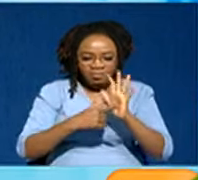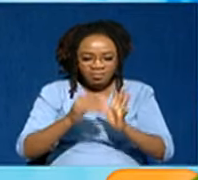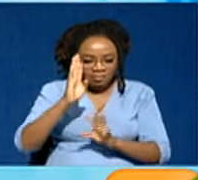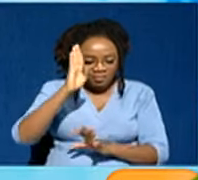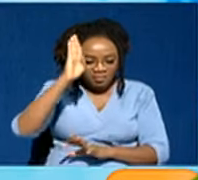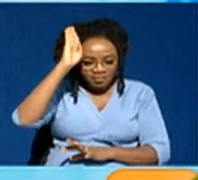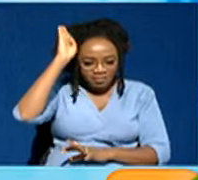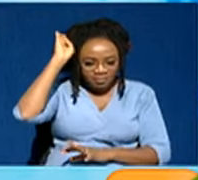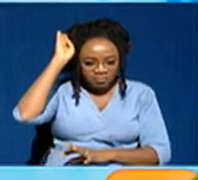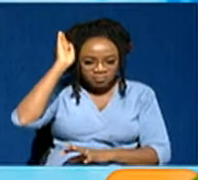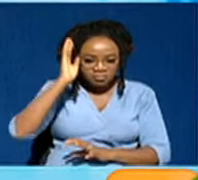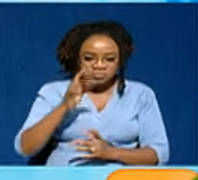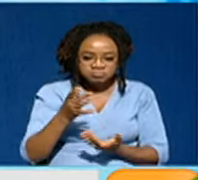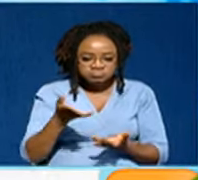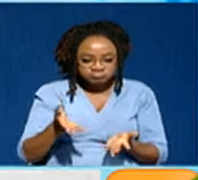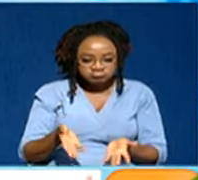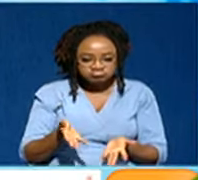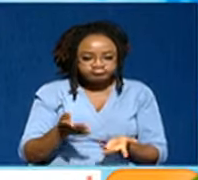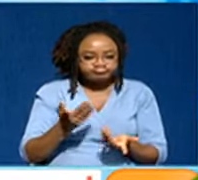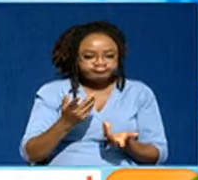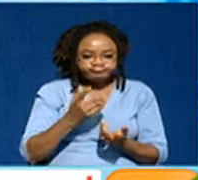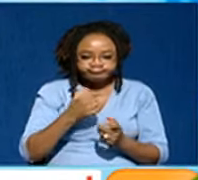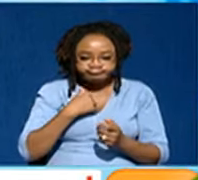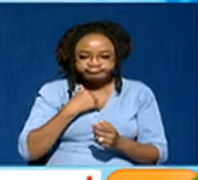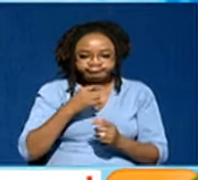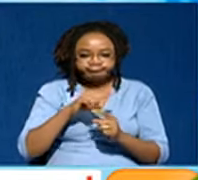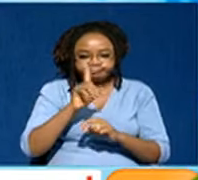is raising queries about